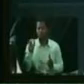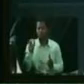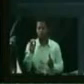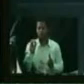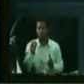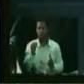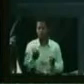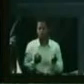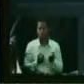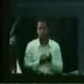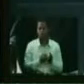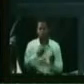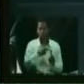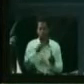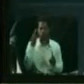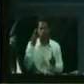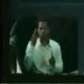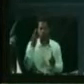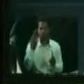for this.